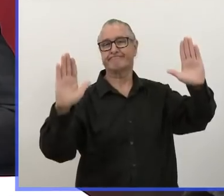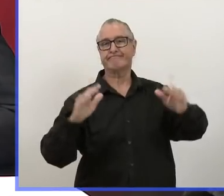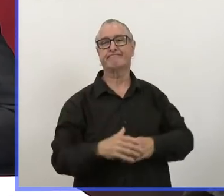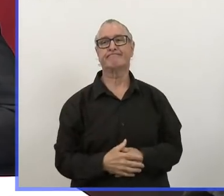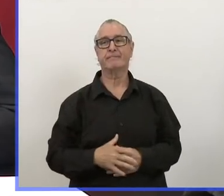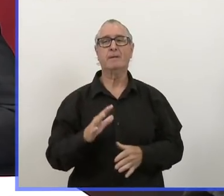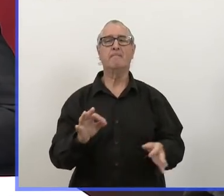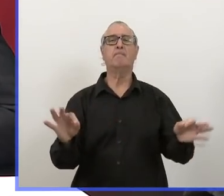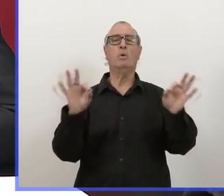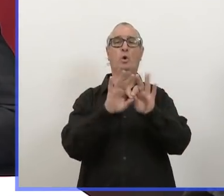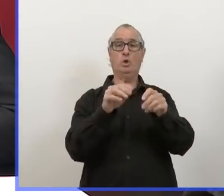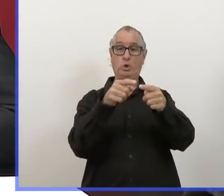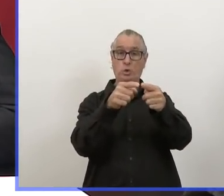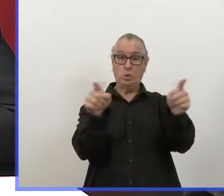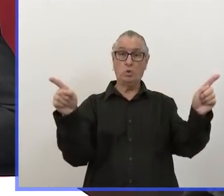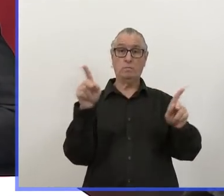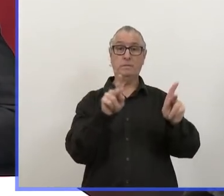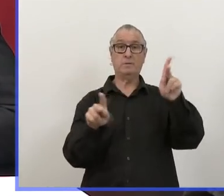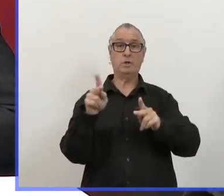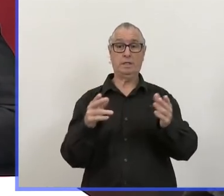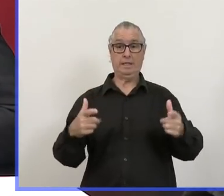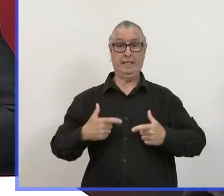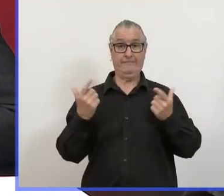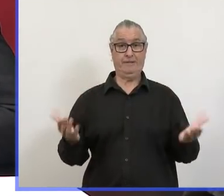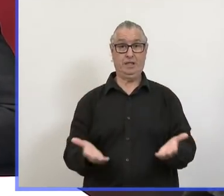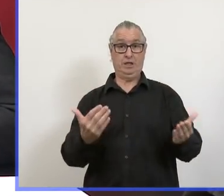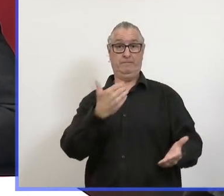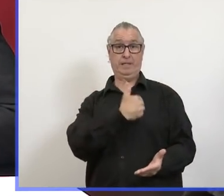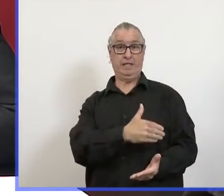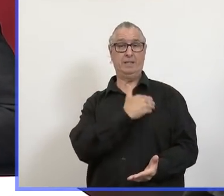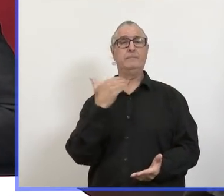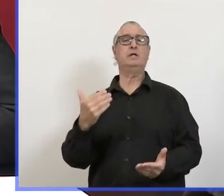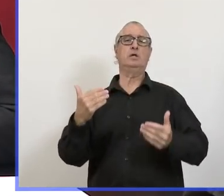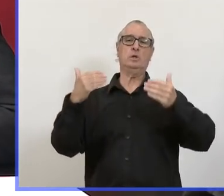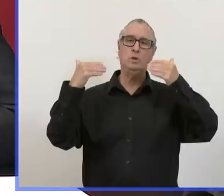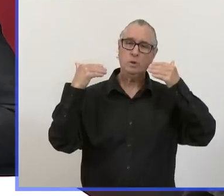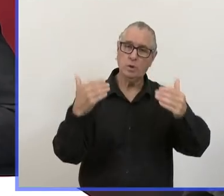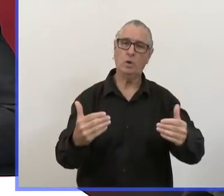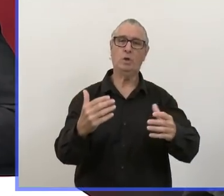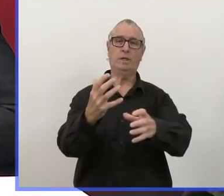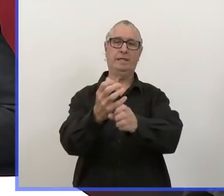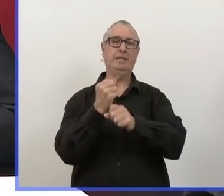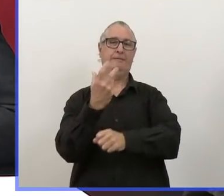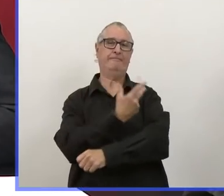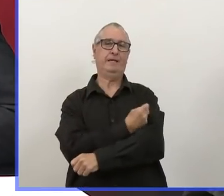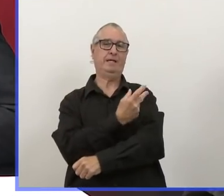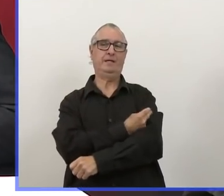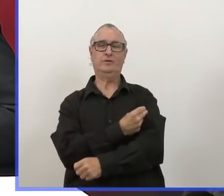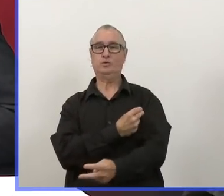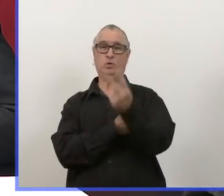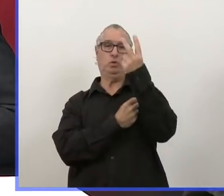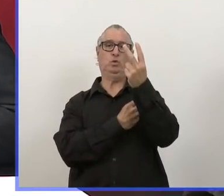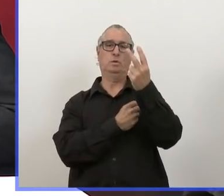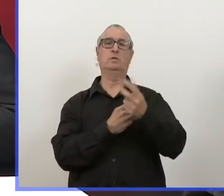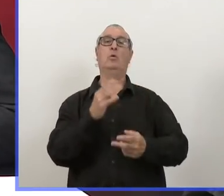that vaccine gets that vaccine and gets that second dose, that'll put us in a much better position. Even if a